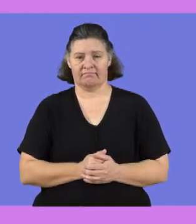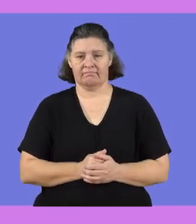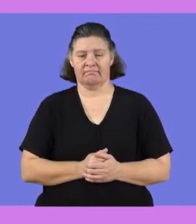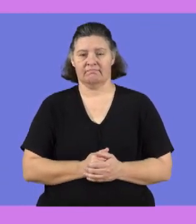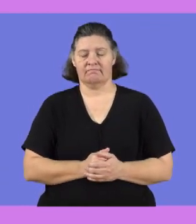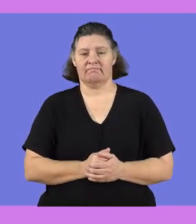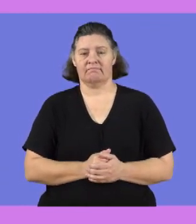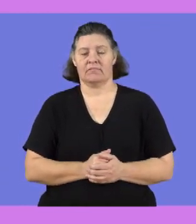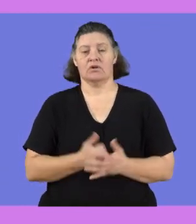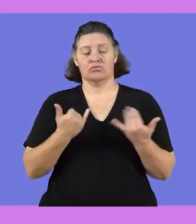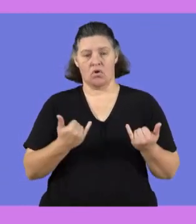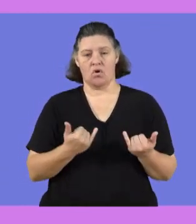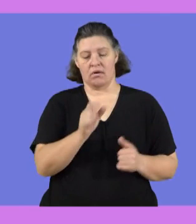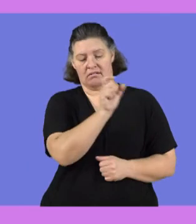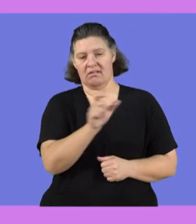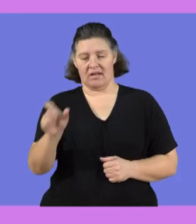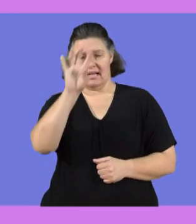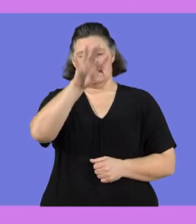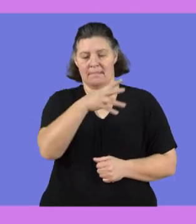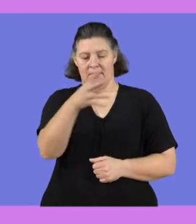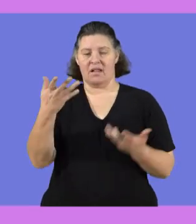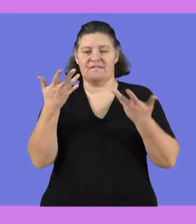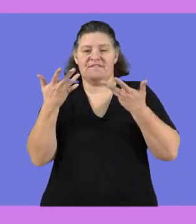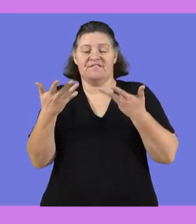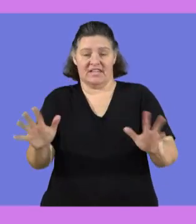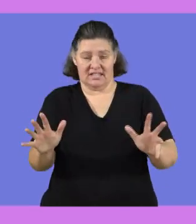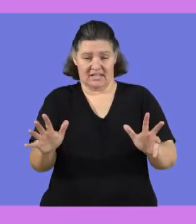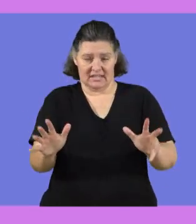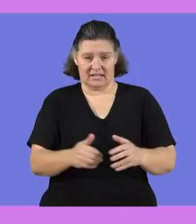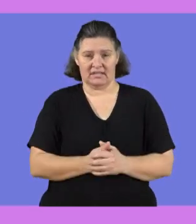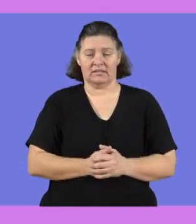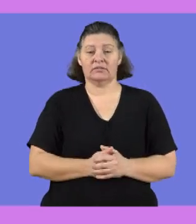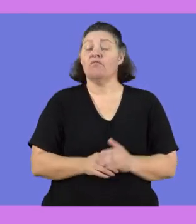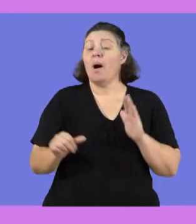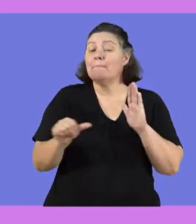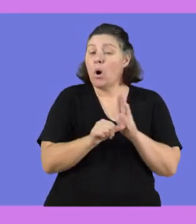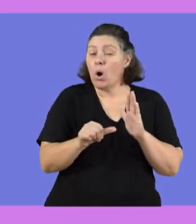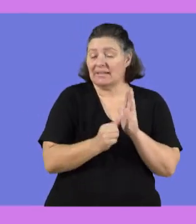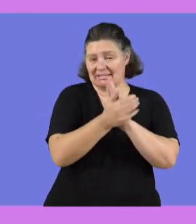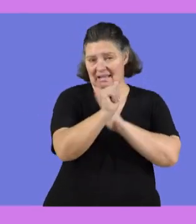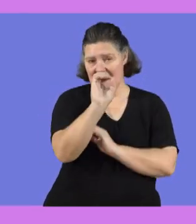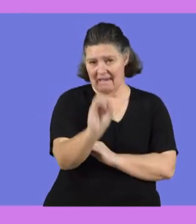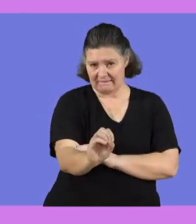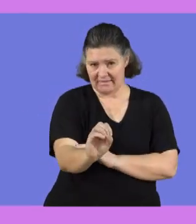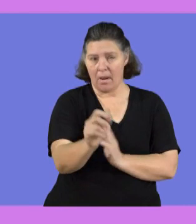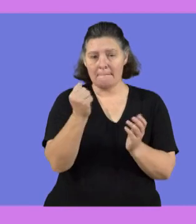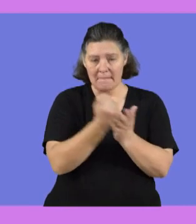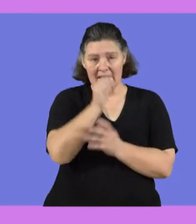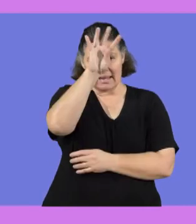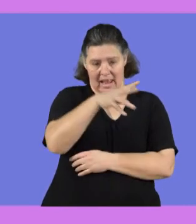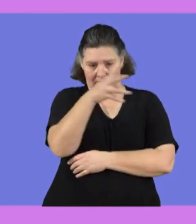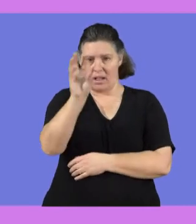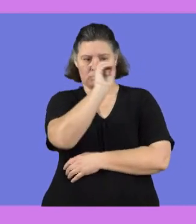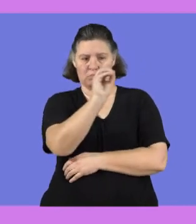we completed the 120. So we've completed this table. So one skill which is important is for you to be able